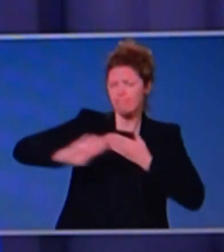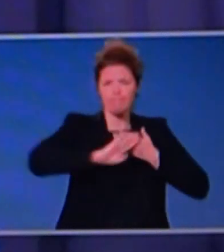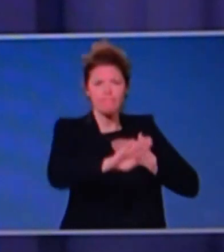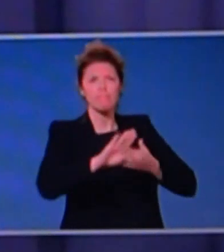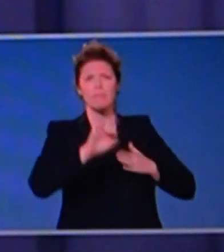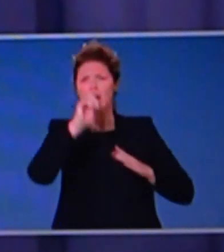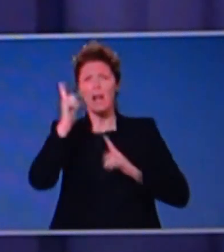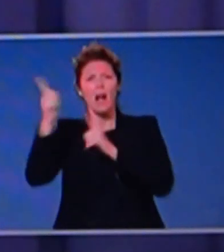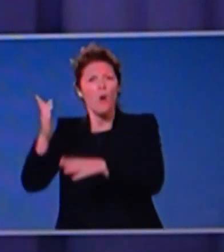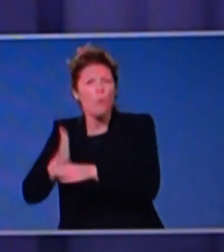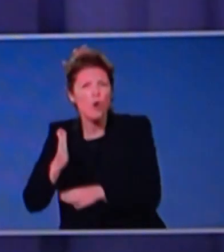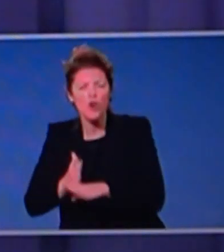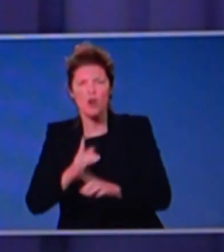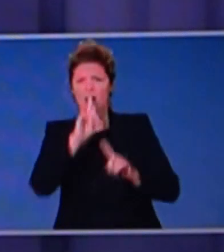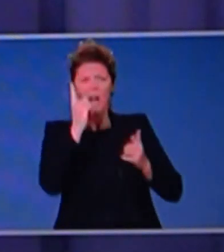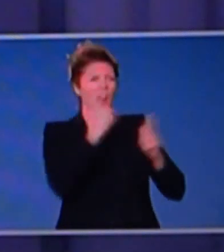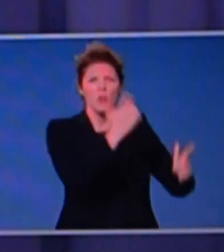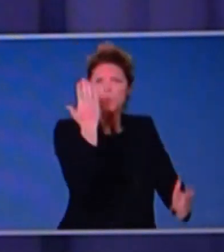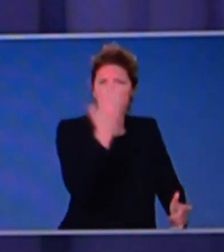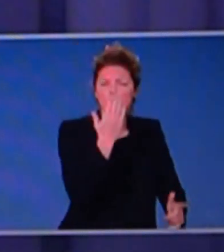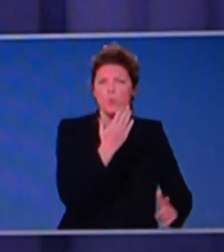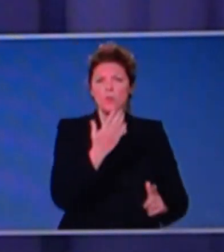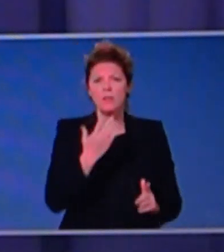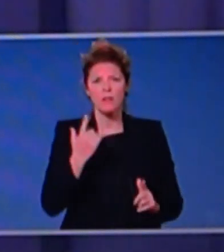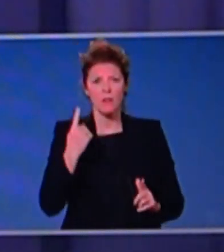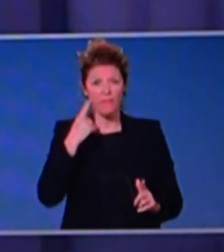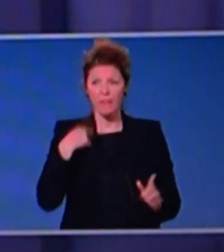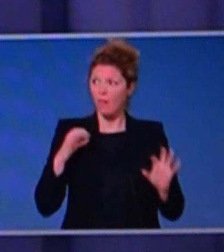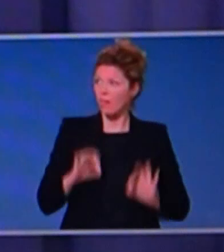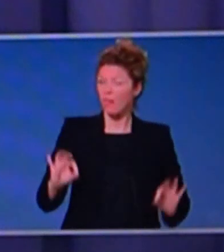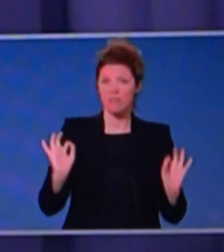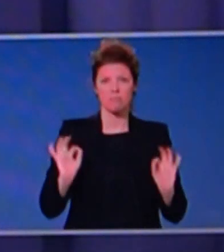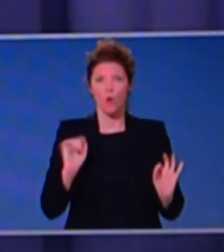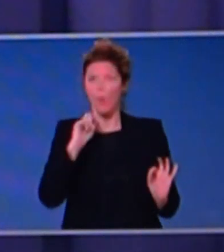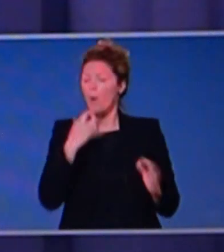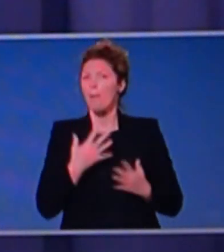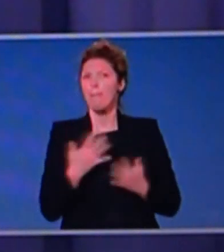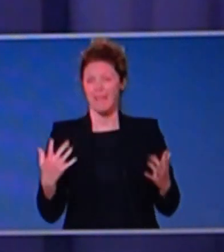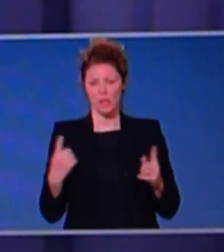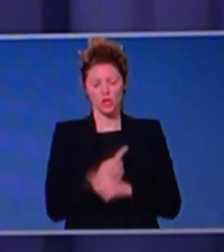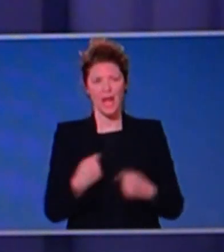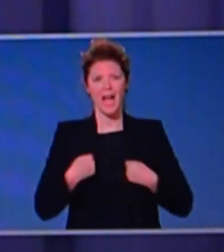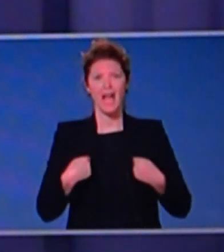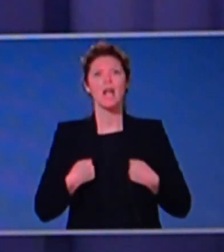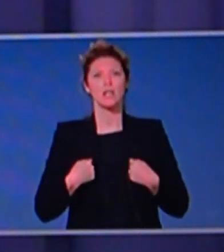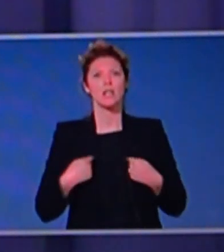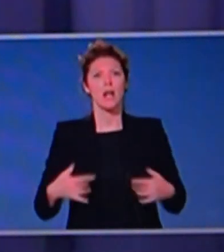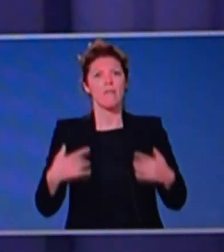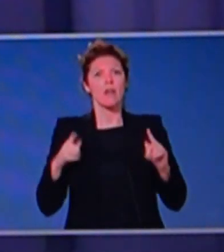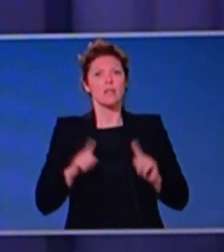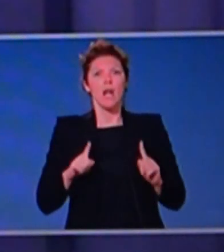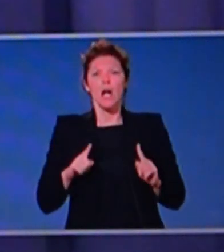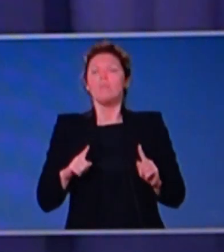of our country, will have an impact on us. We are being required to live differently. We're being required to live in different circumstances,